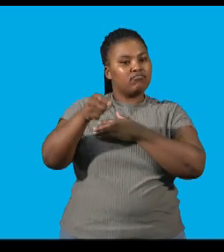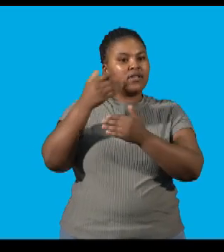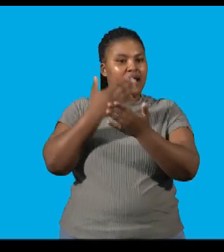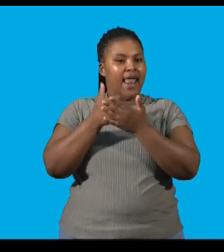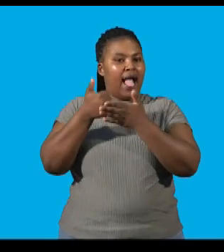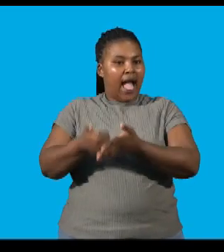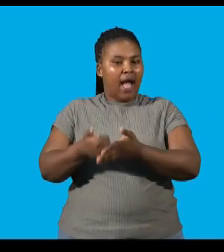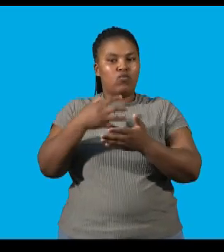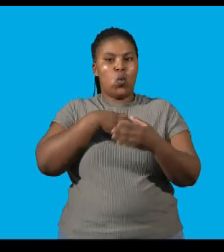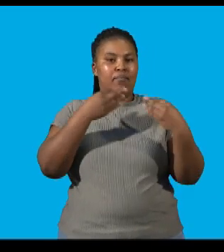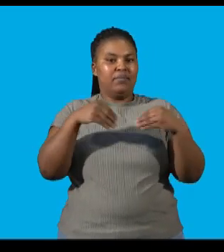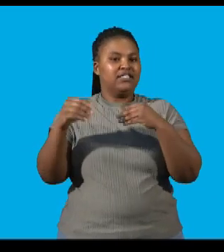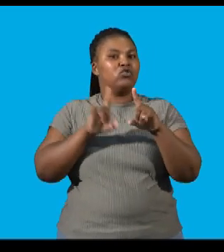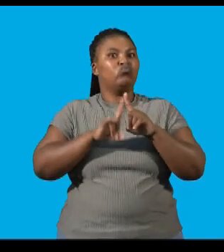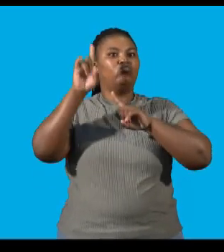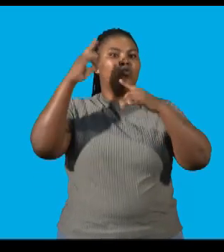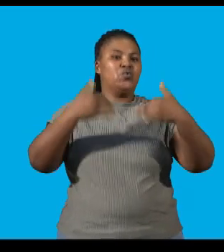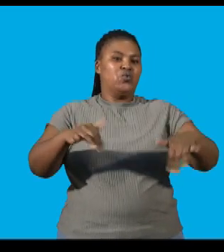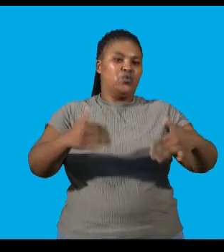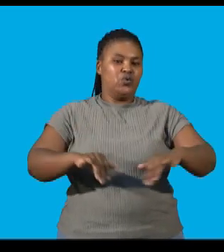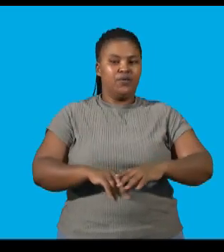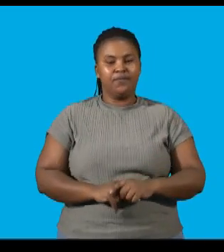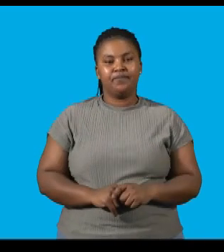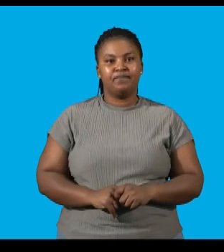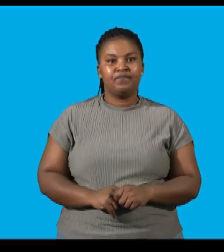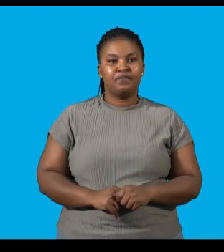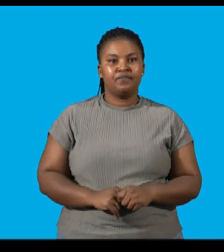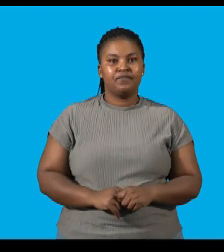enable entrepreneurs to thrive.